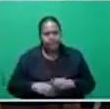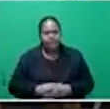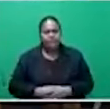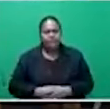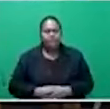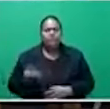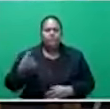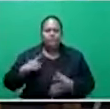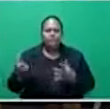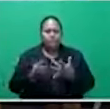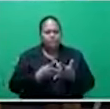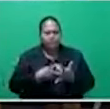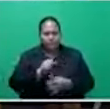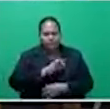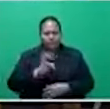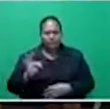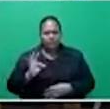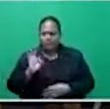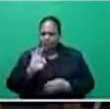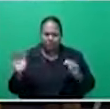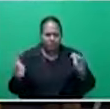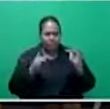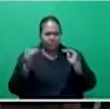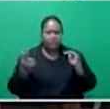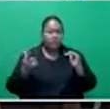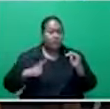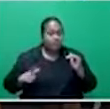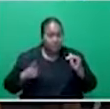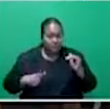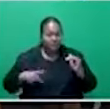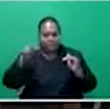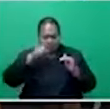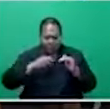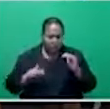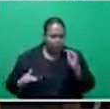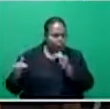other staff within HR treated unfairly? Why can promotions be based